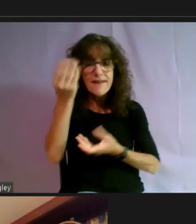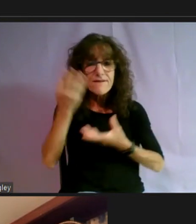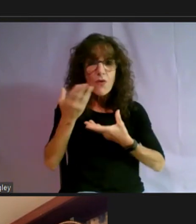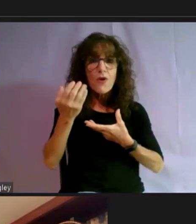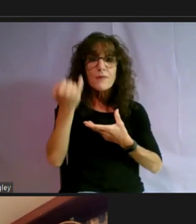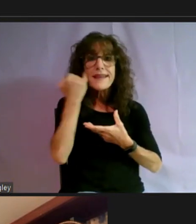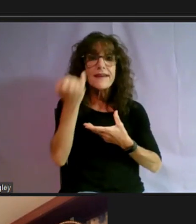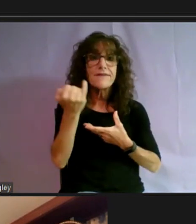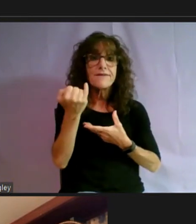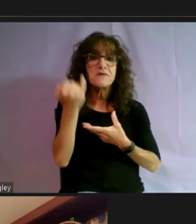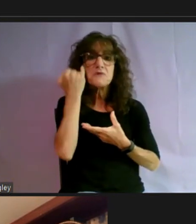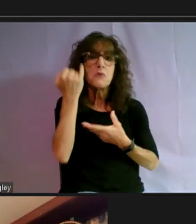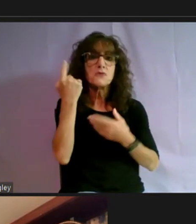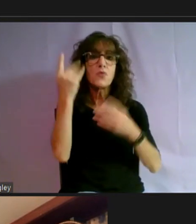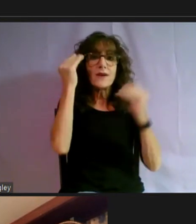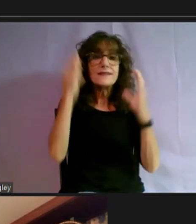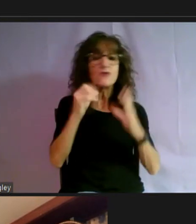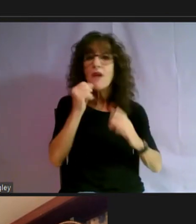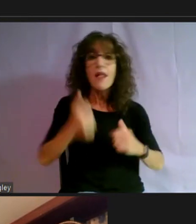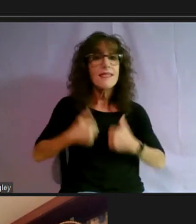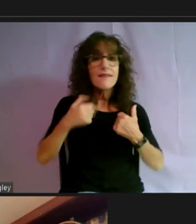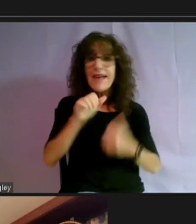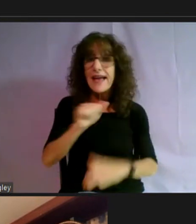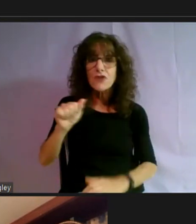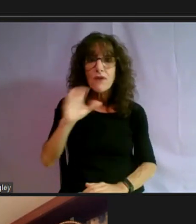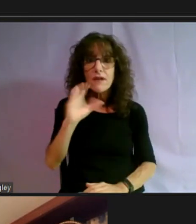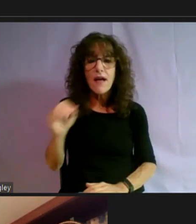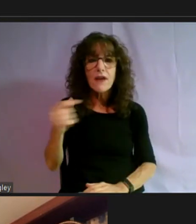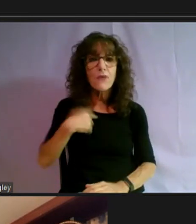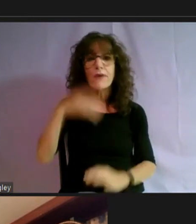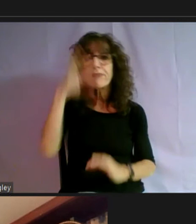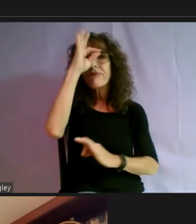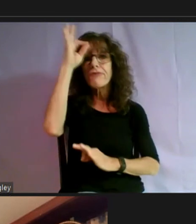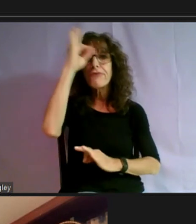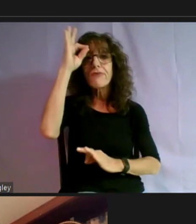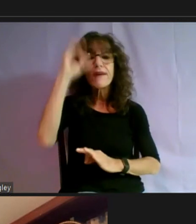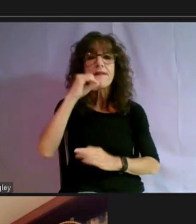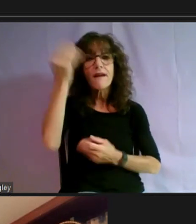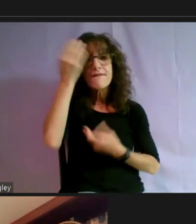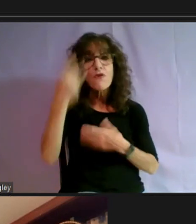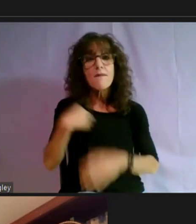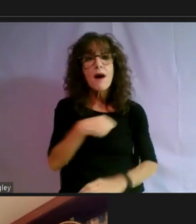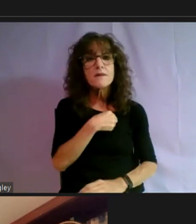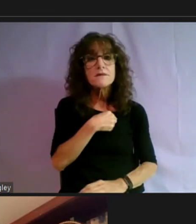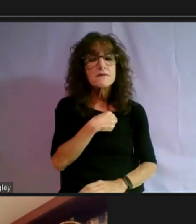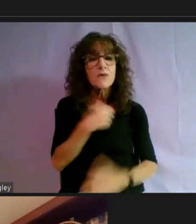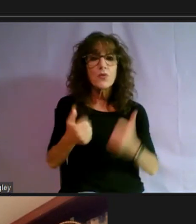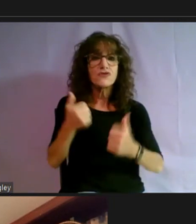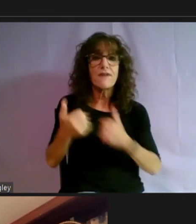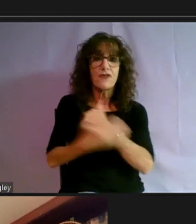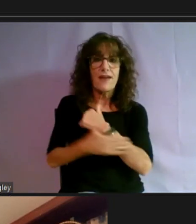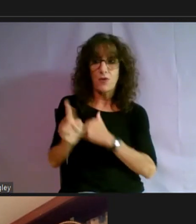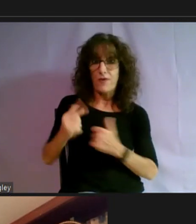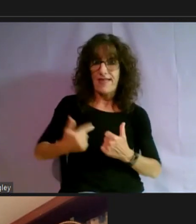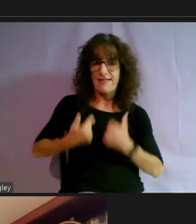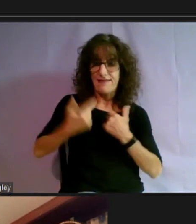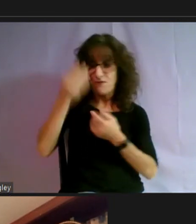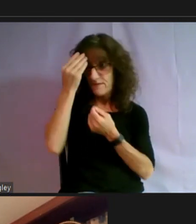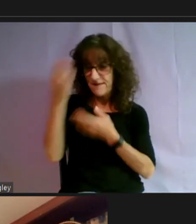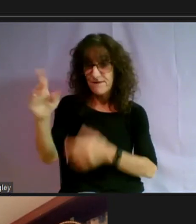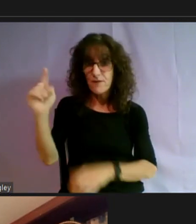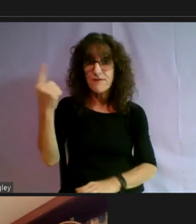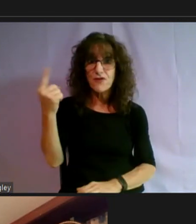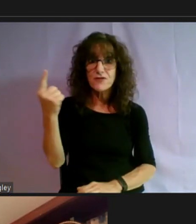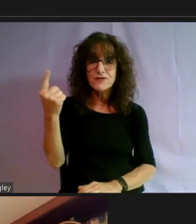this teacher didn't live in Anne Arundel County. We wouldn't be notified, right? It would be whichever county they lived in would be notified first.